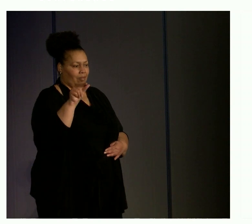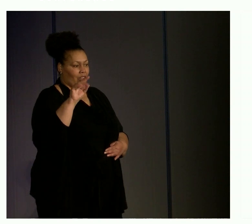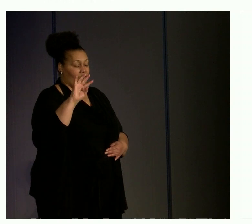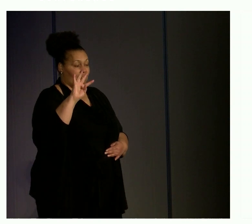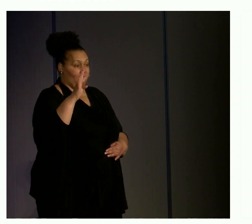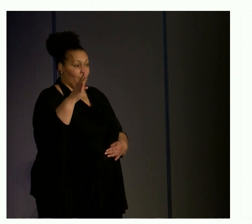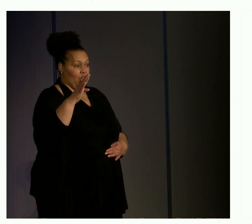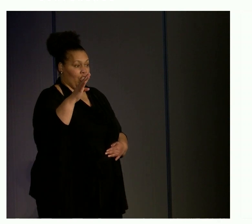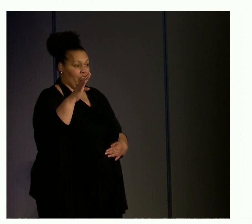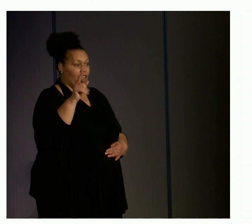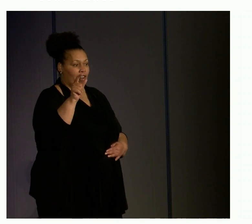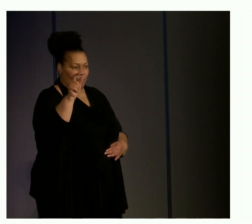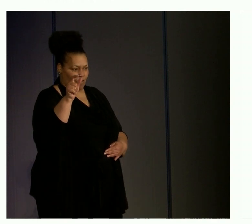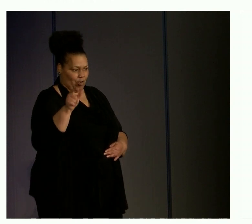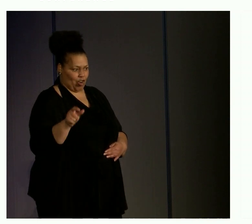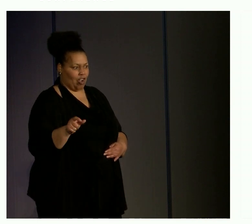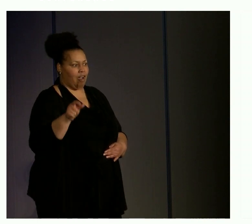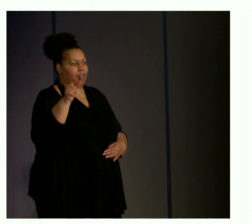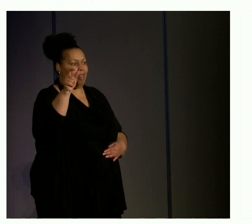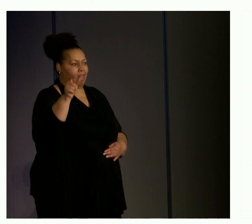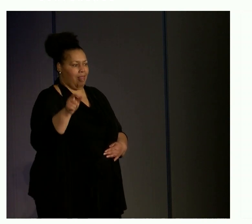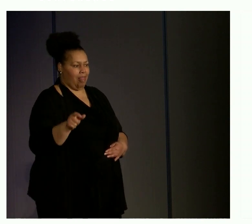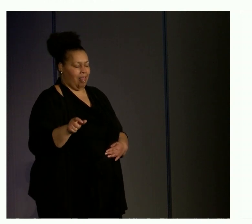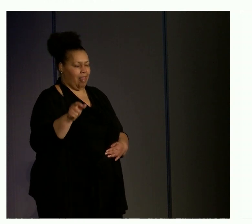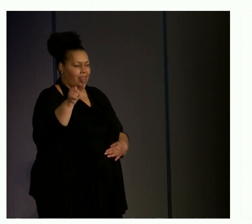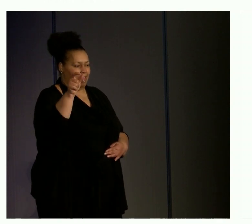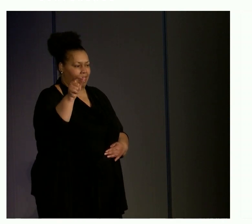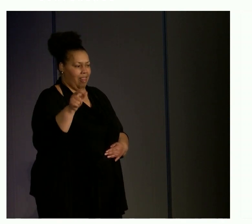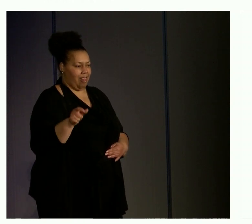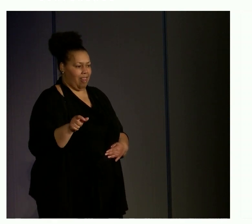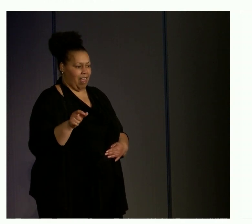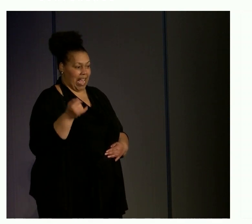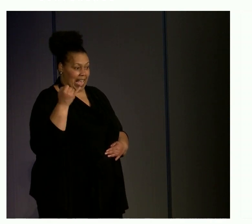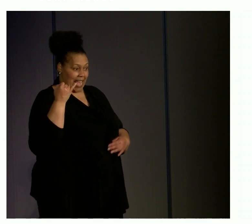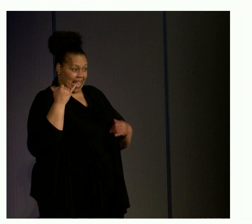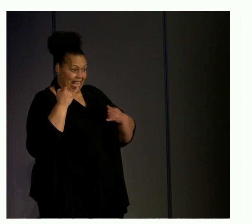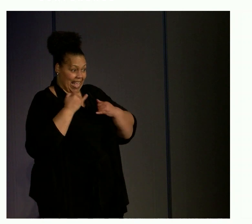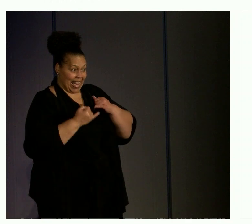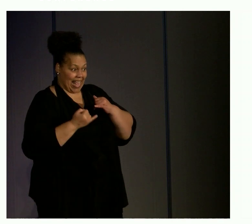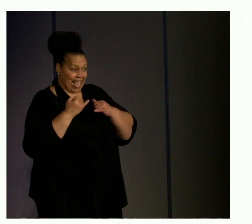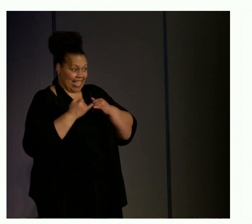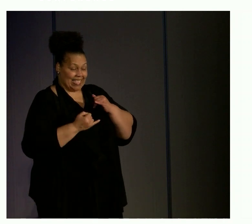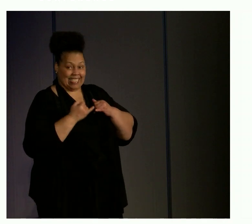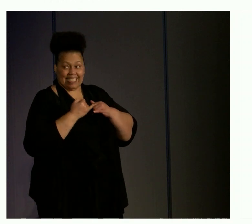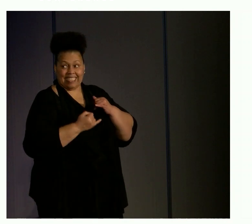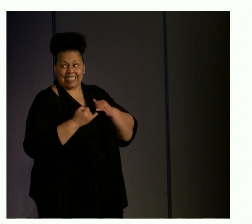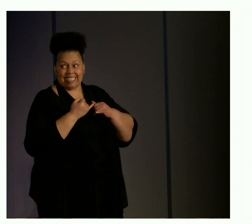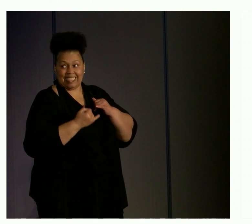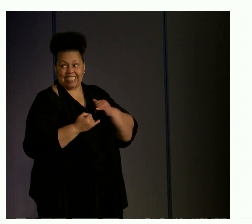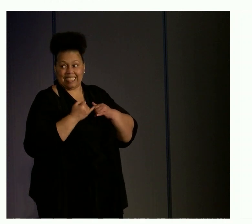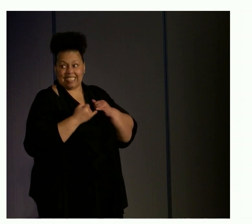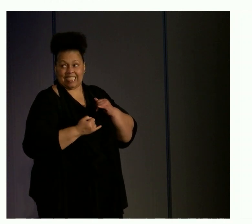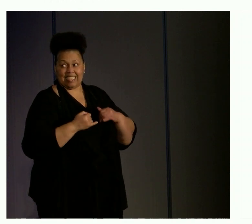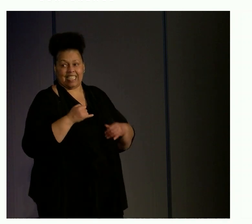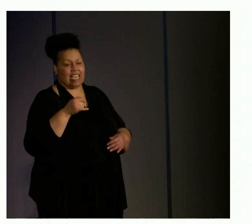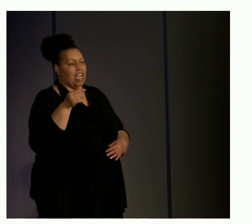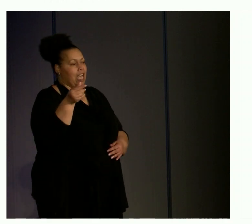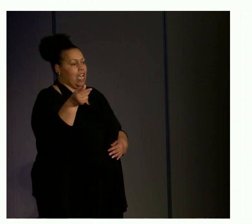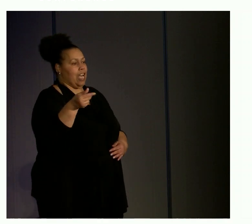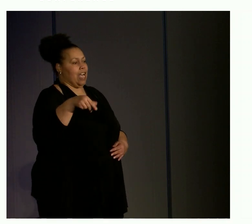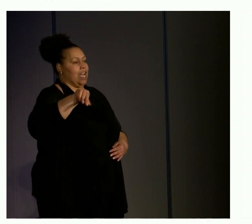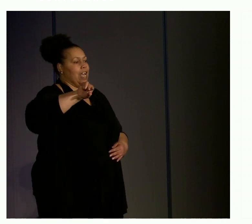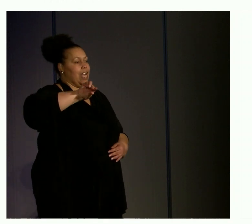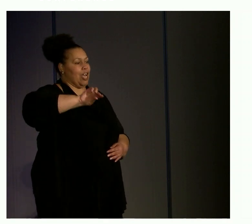Fourth one, vertical again. And the last one would be, how do you call that, upside